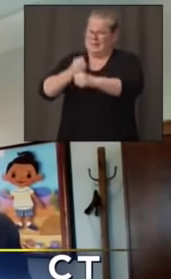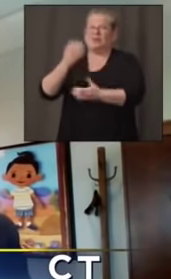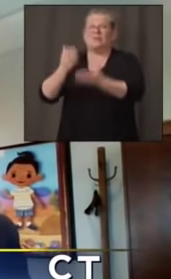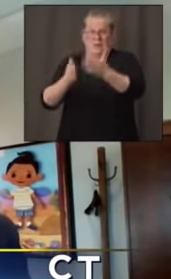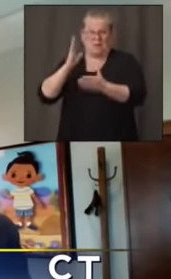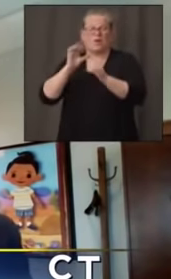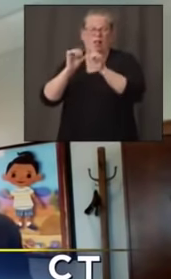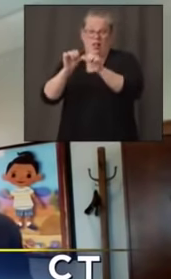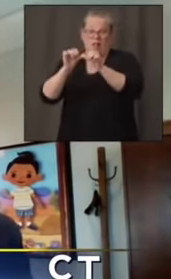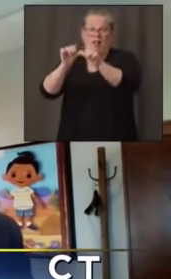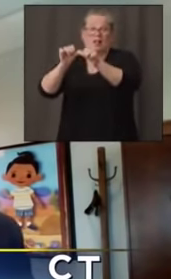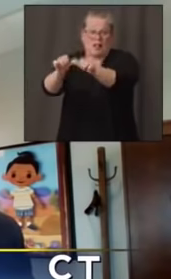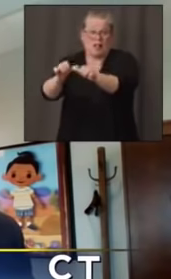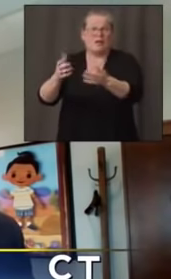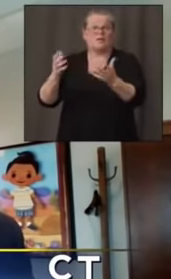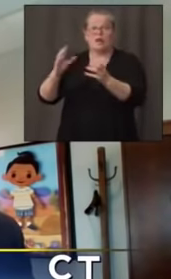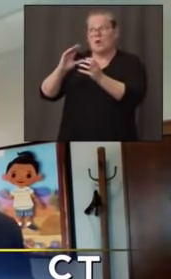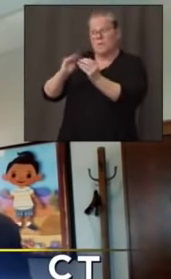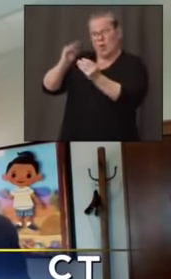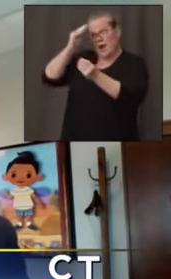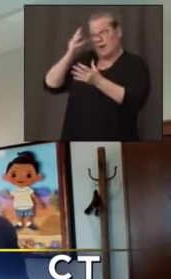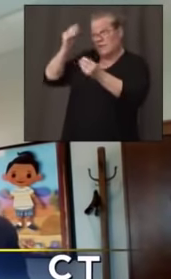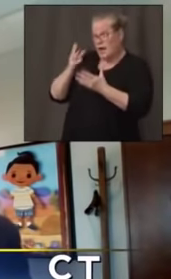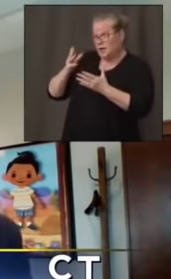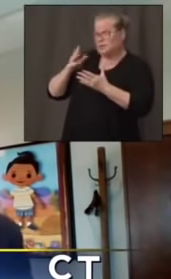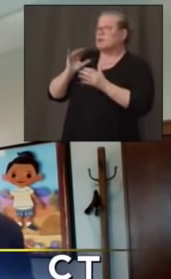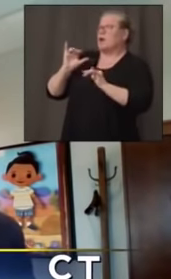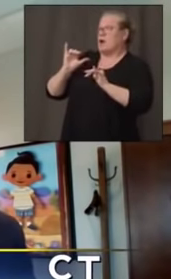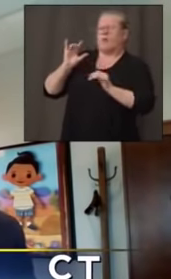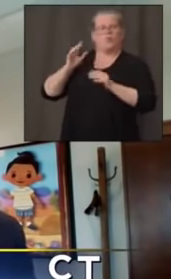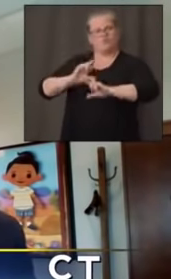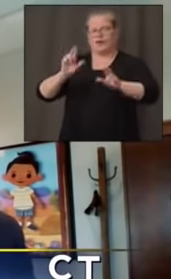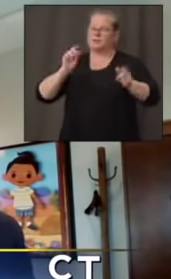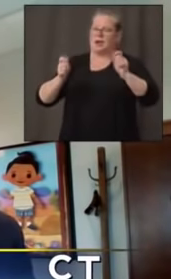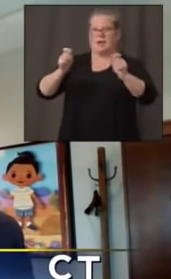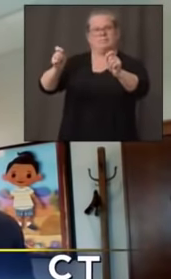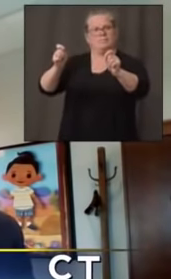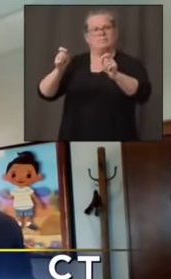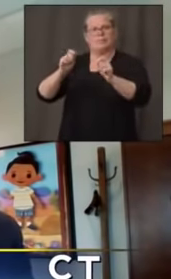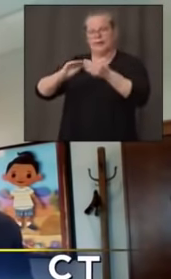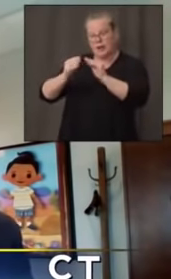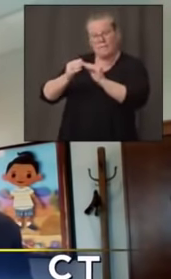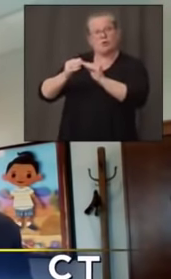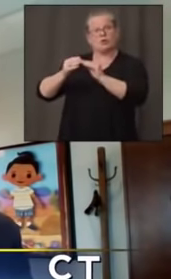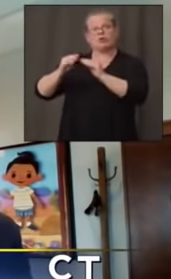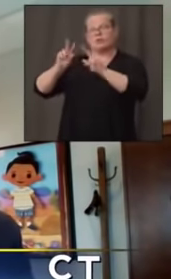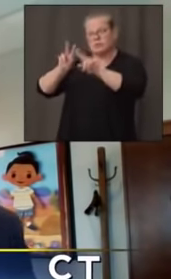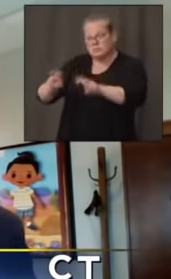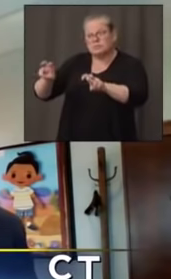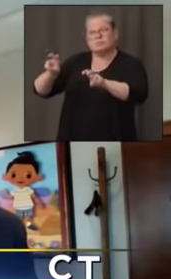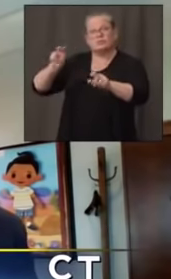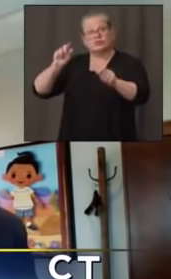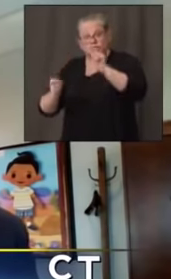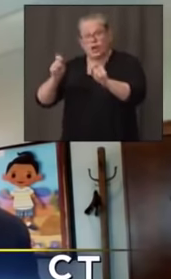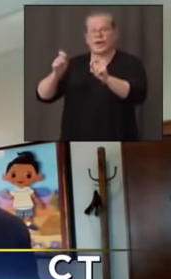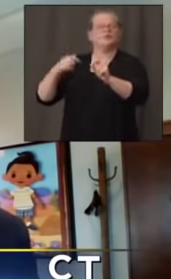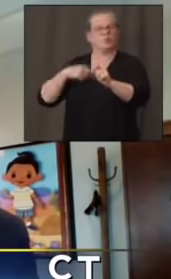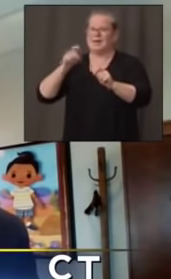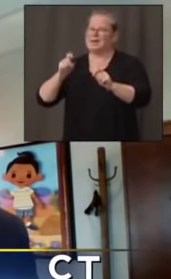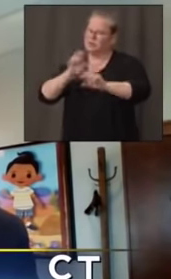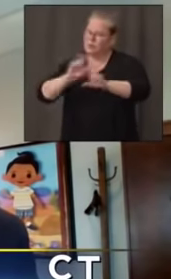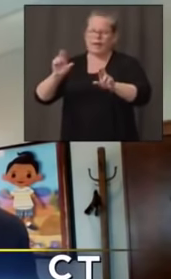more information about COVID-19, but also as the data changes. So yes, we're hoping for